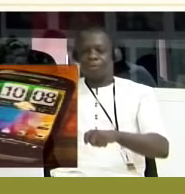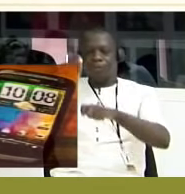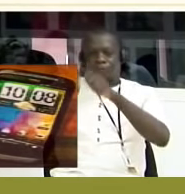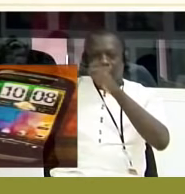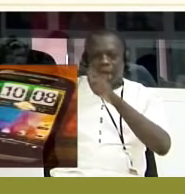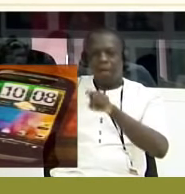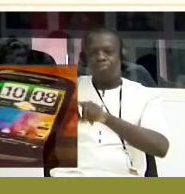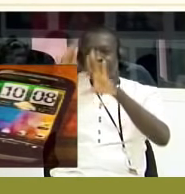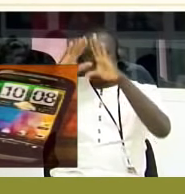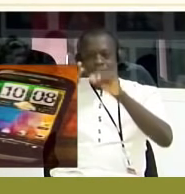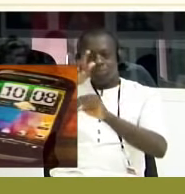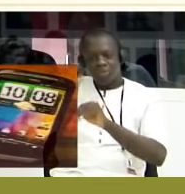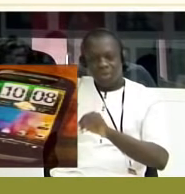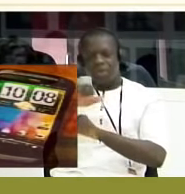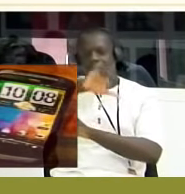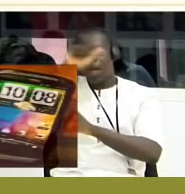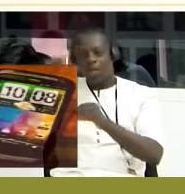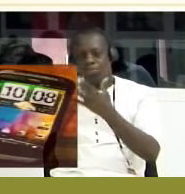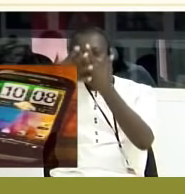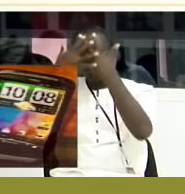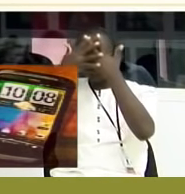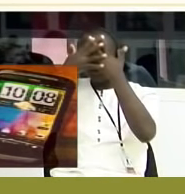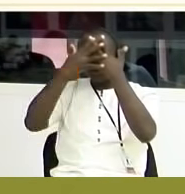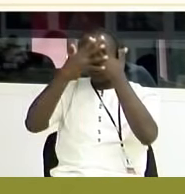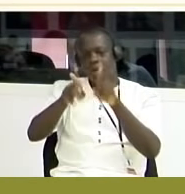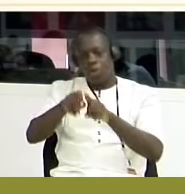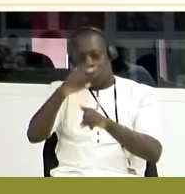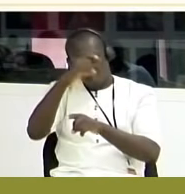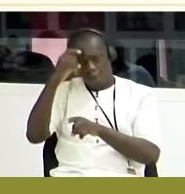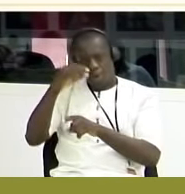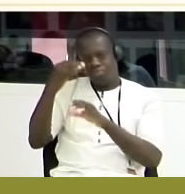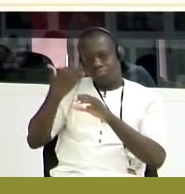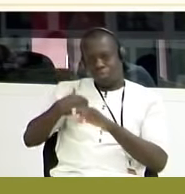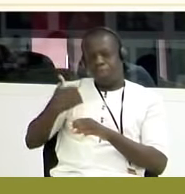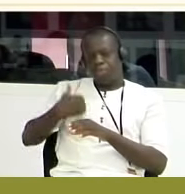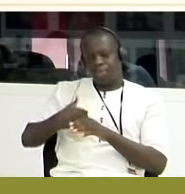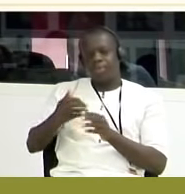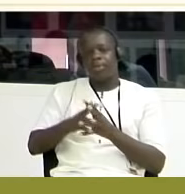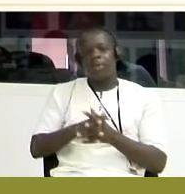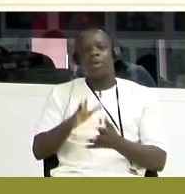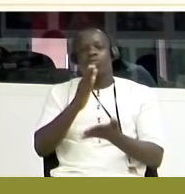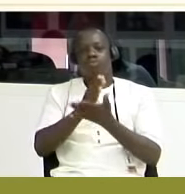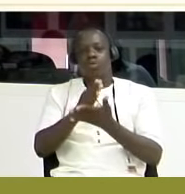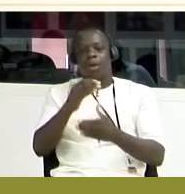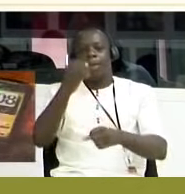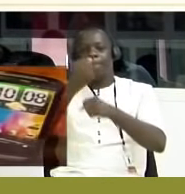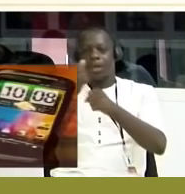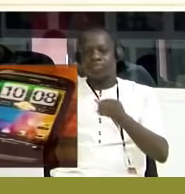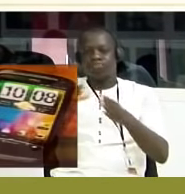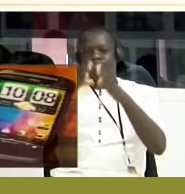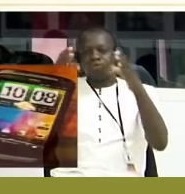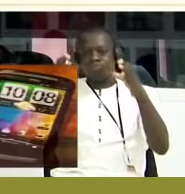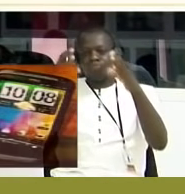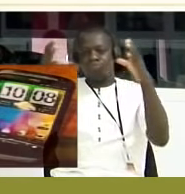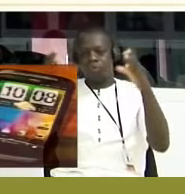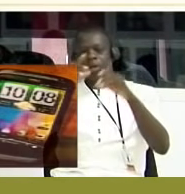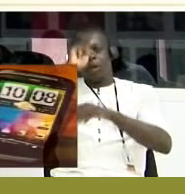the prison services. Of course, expansion of police barracks in the